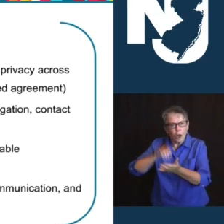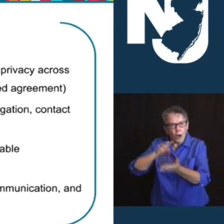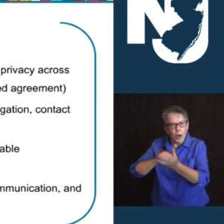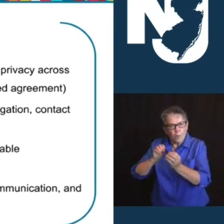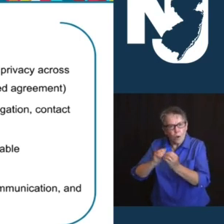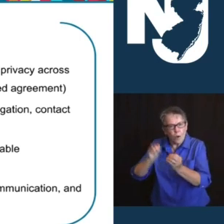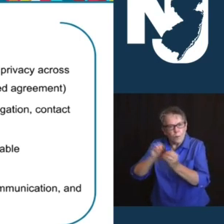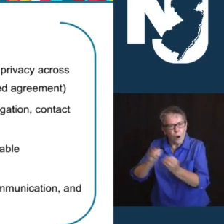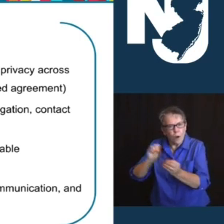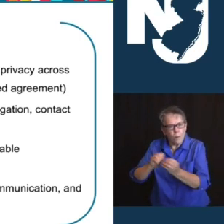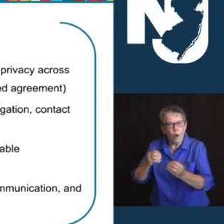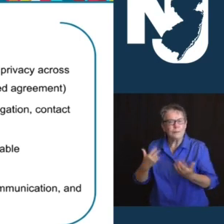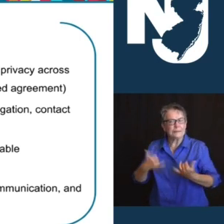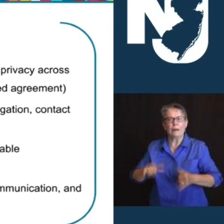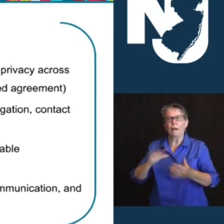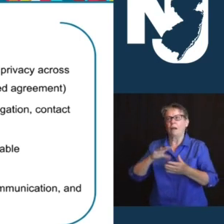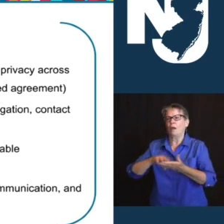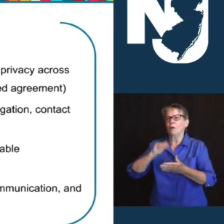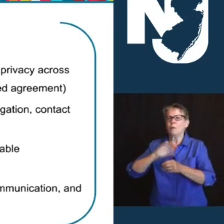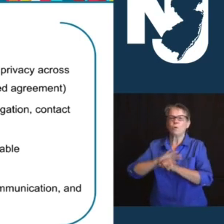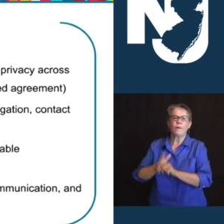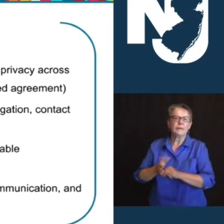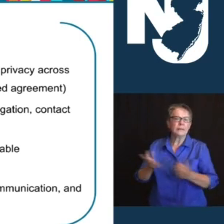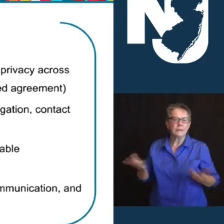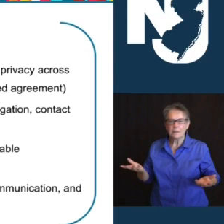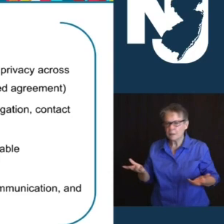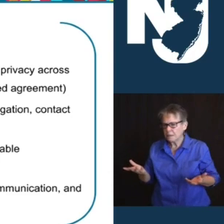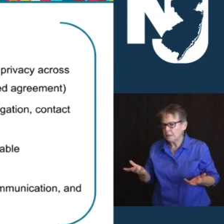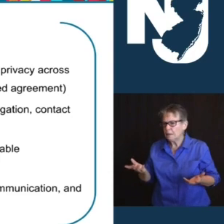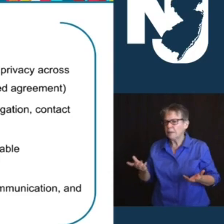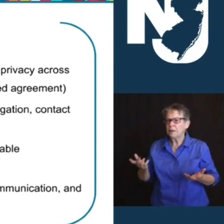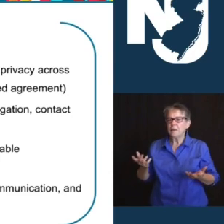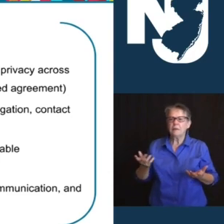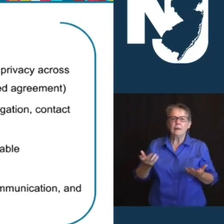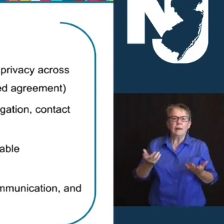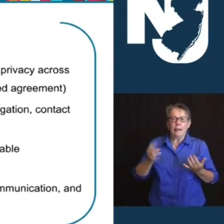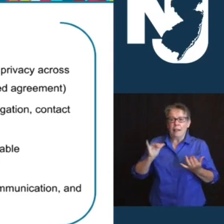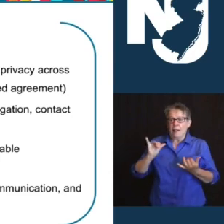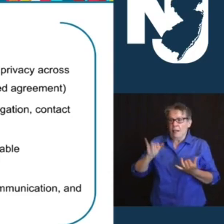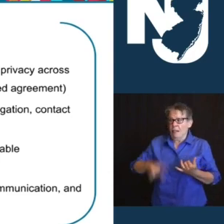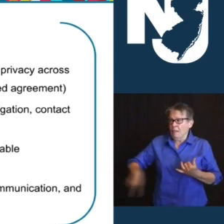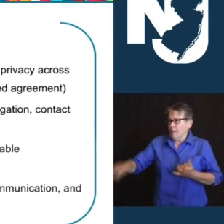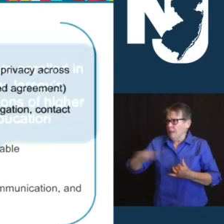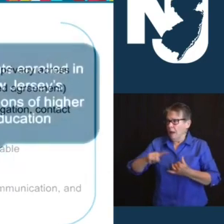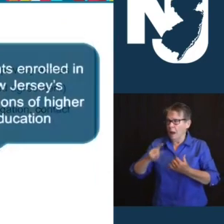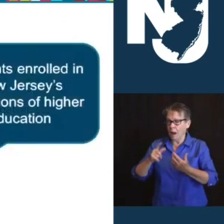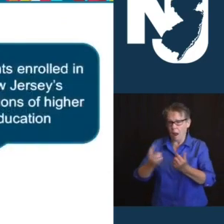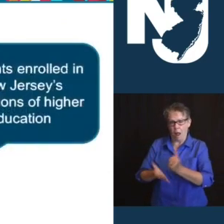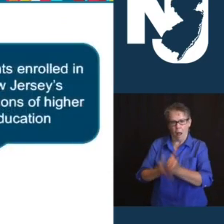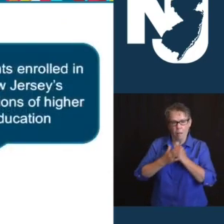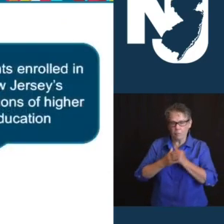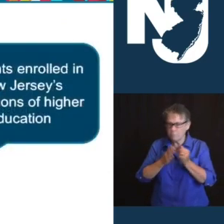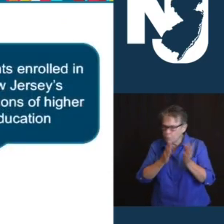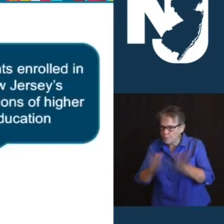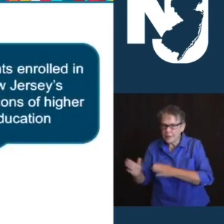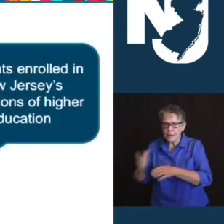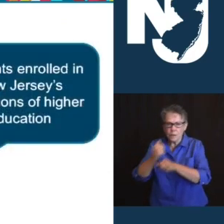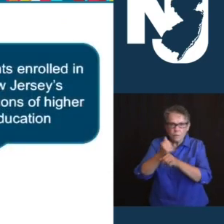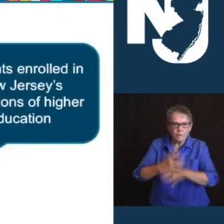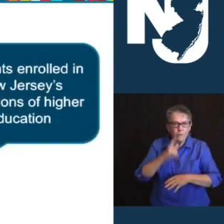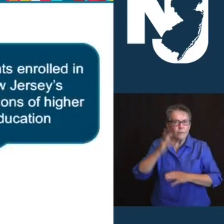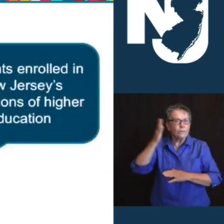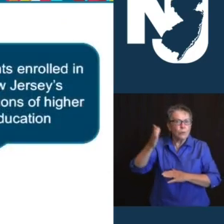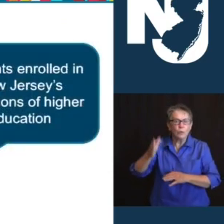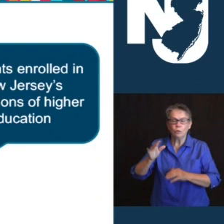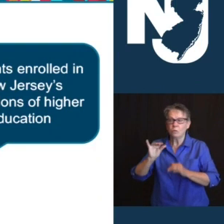tracers and social support coordinators may be needed. The Community Contact Tracing Corps that we are training are